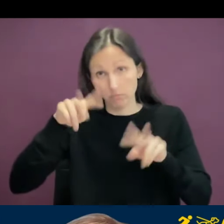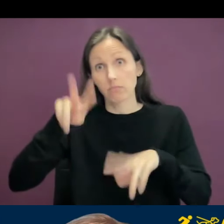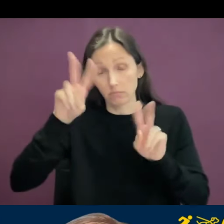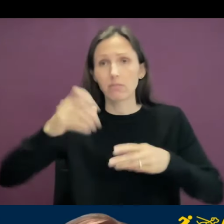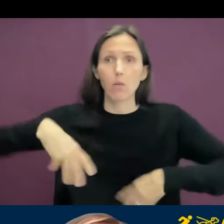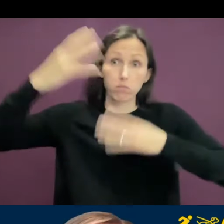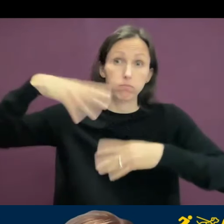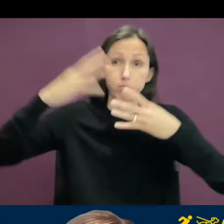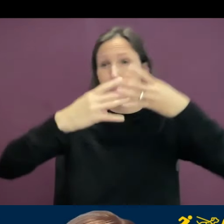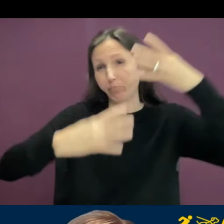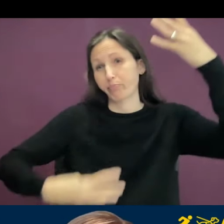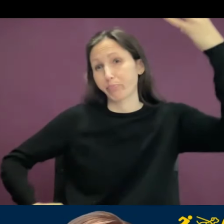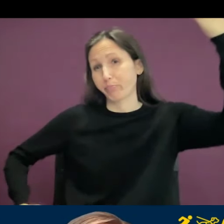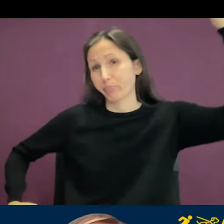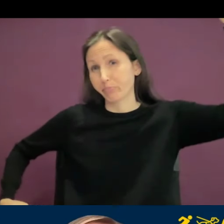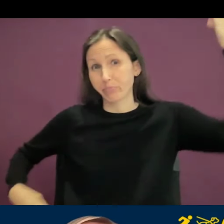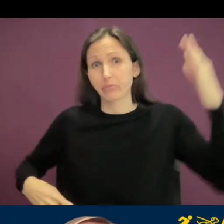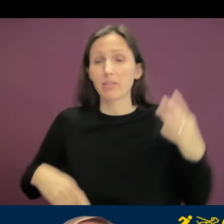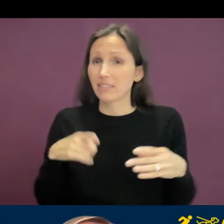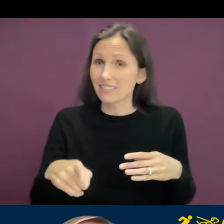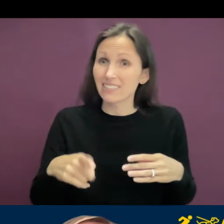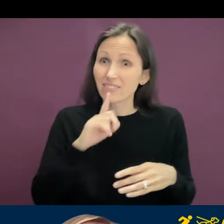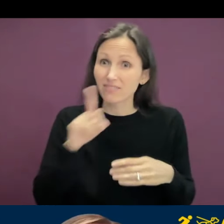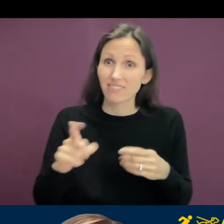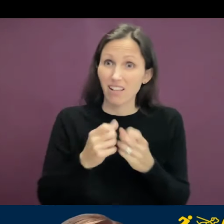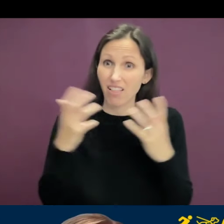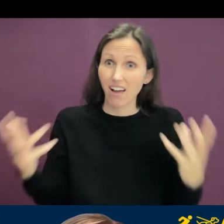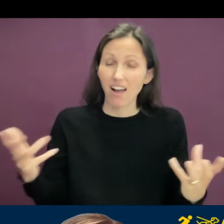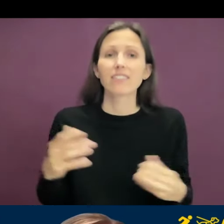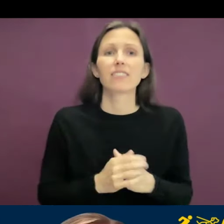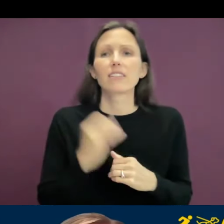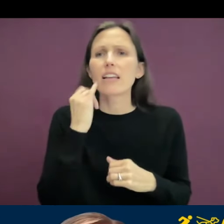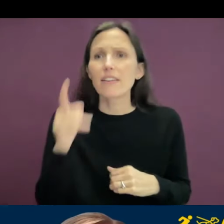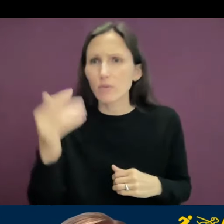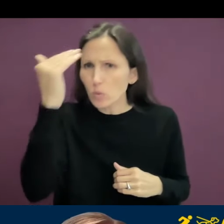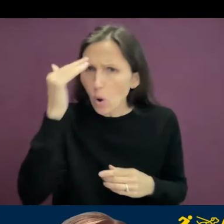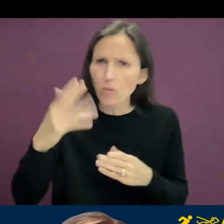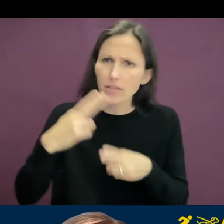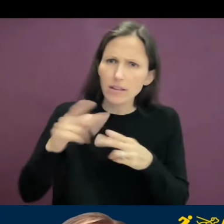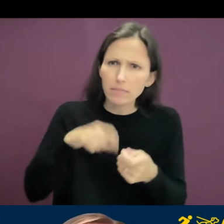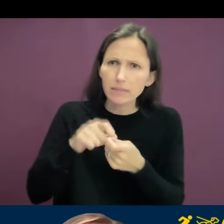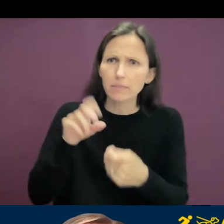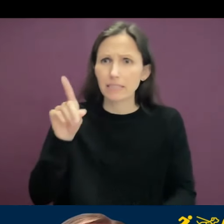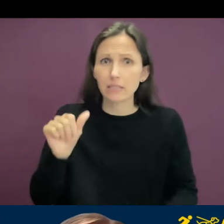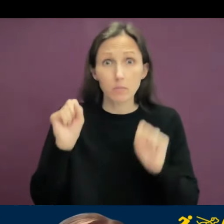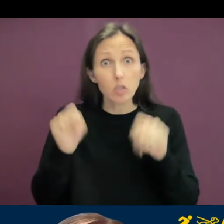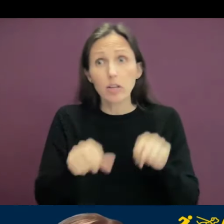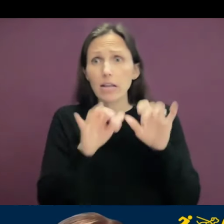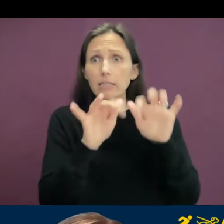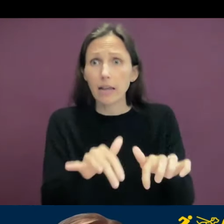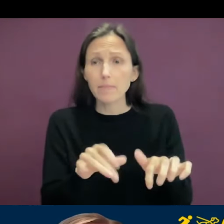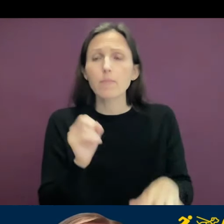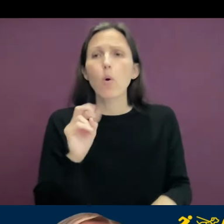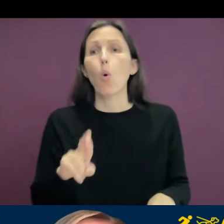show you how far this can go down. If you're aware of the name of a disability, you can type it in here, or you can search by